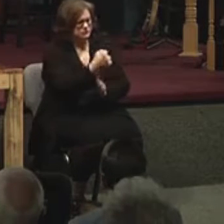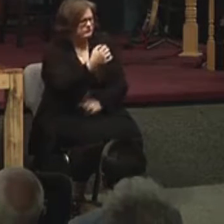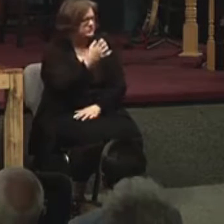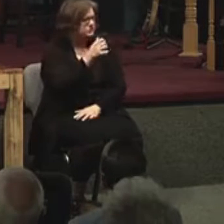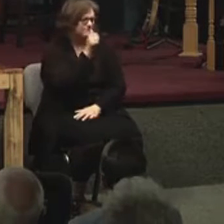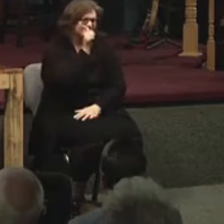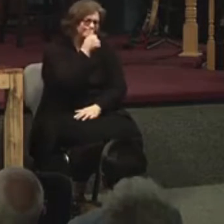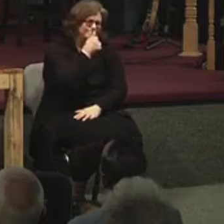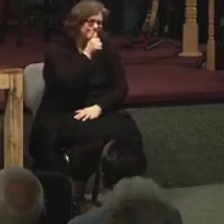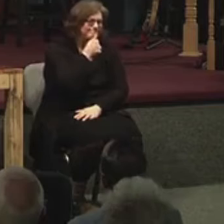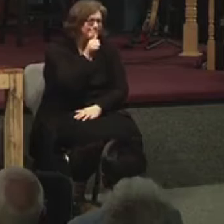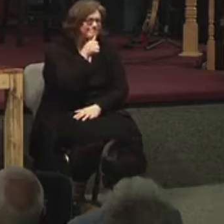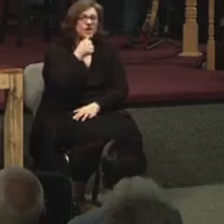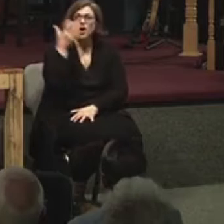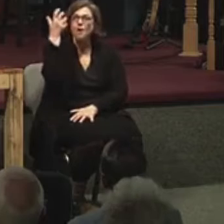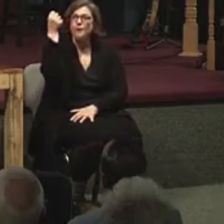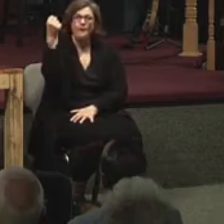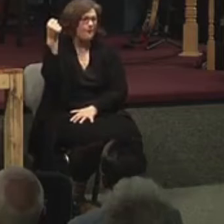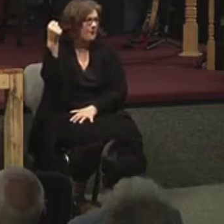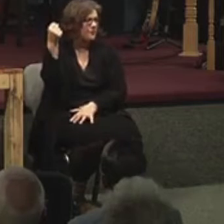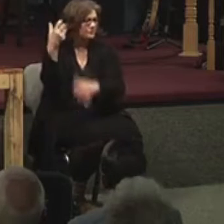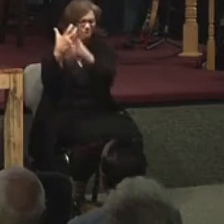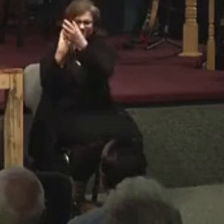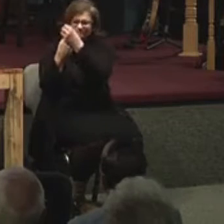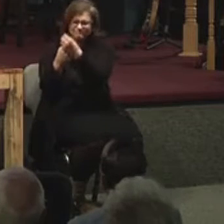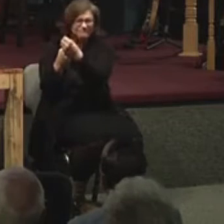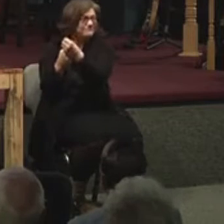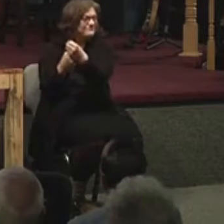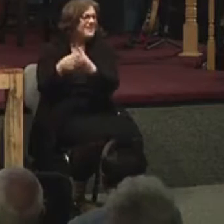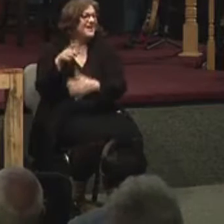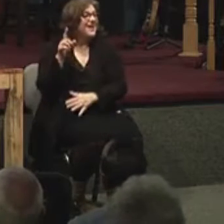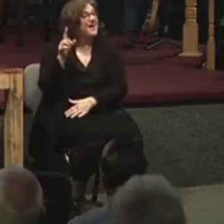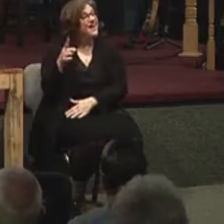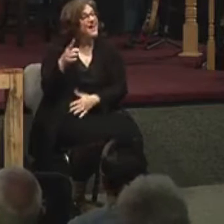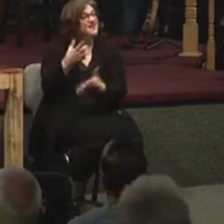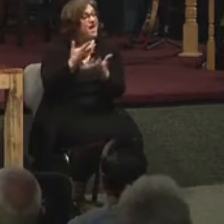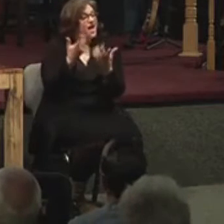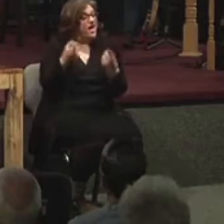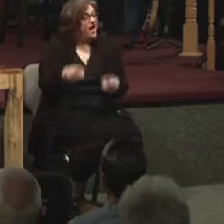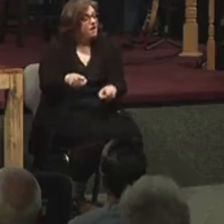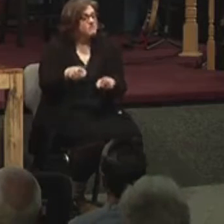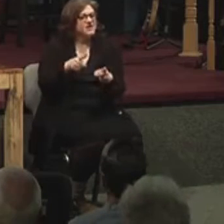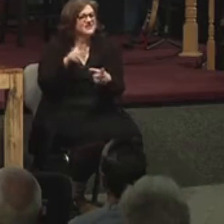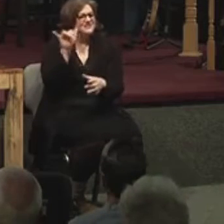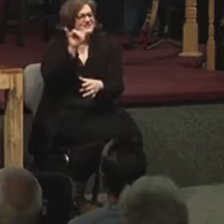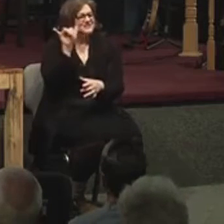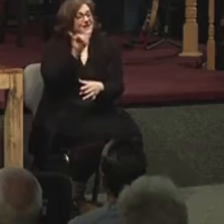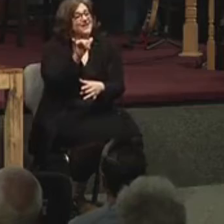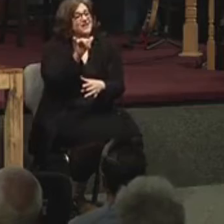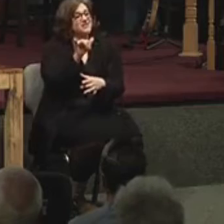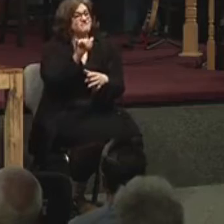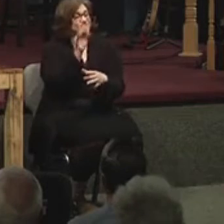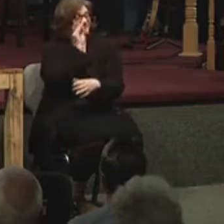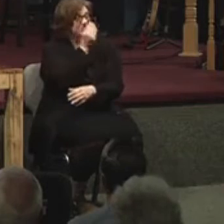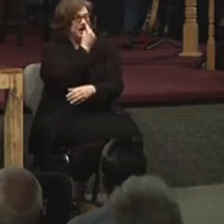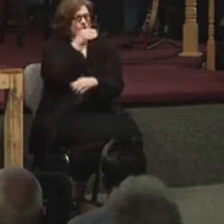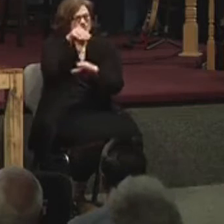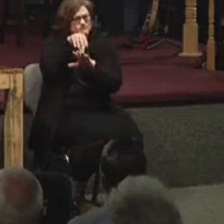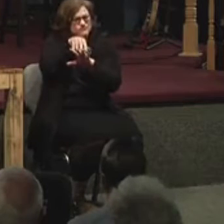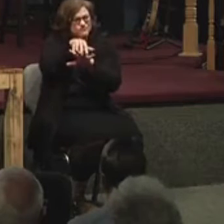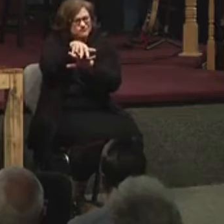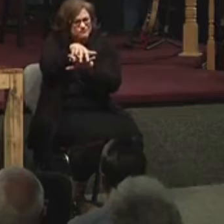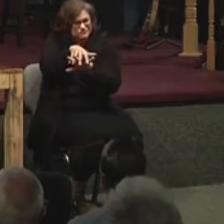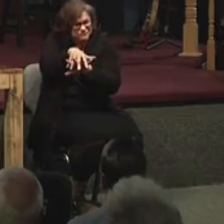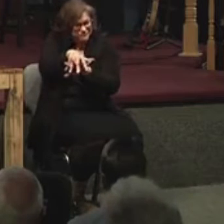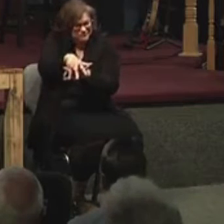to it. And he matures us, he grows us up as we rely on him. Listen to what it says in James